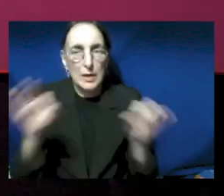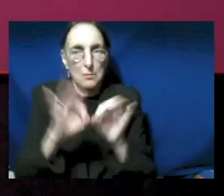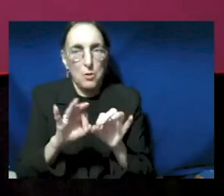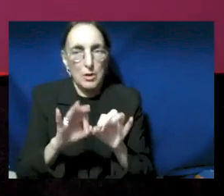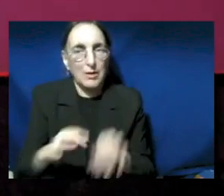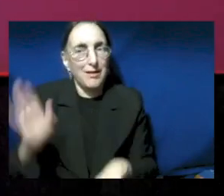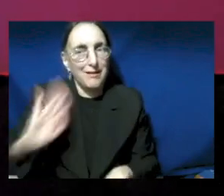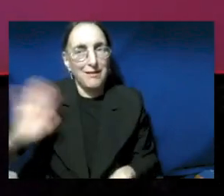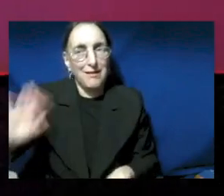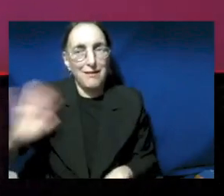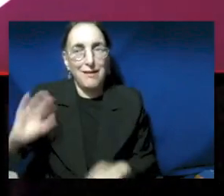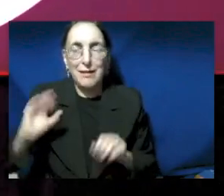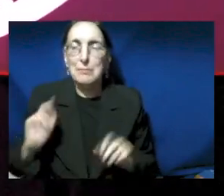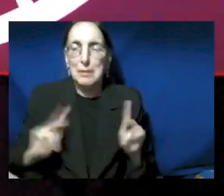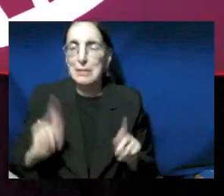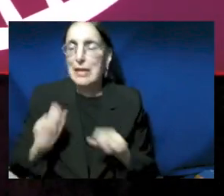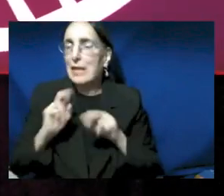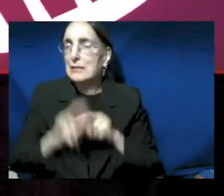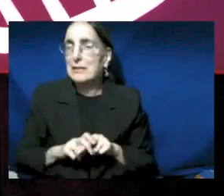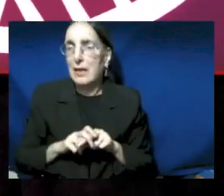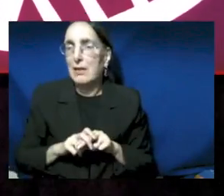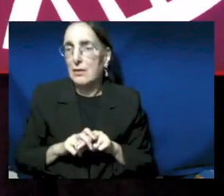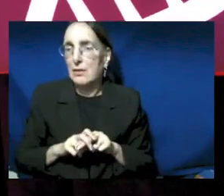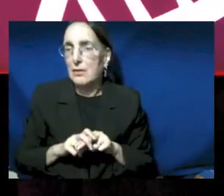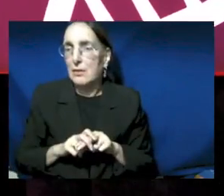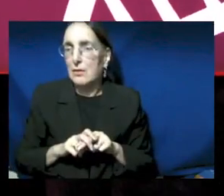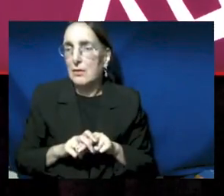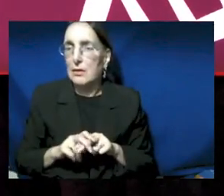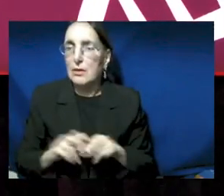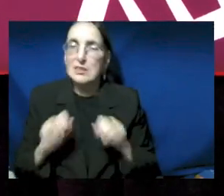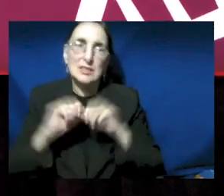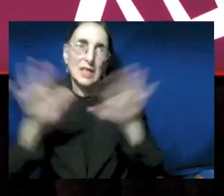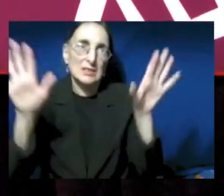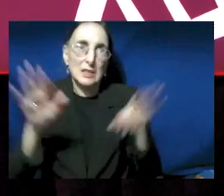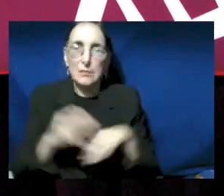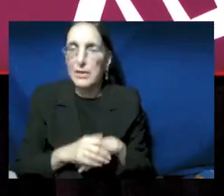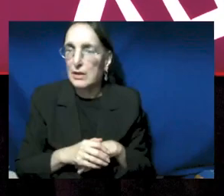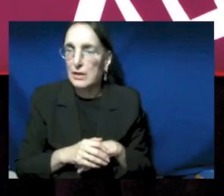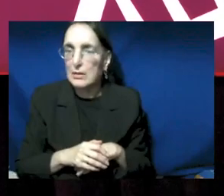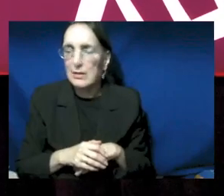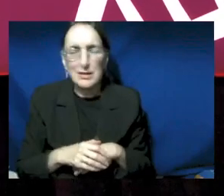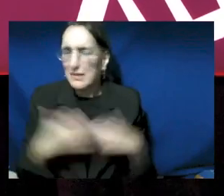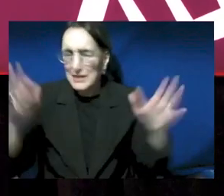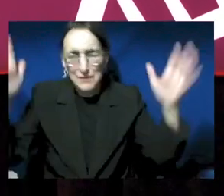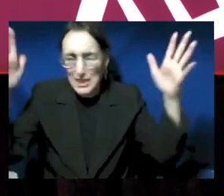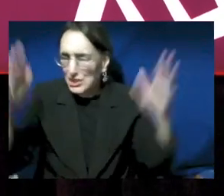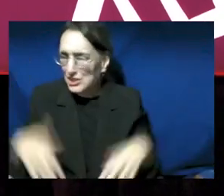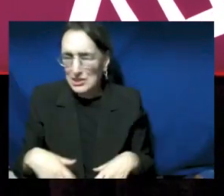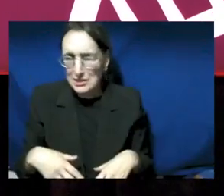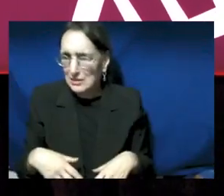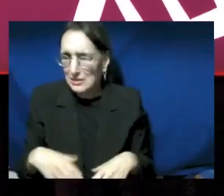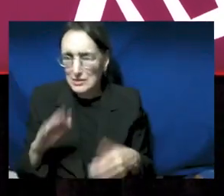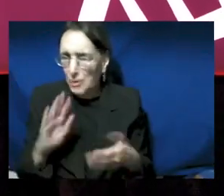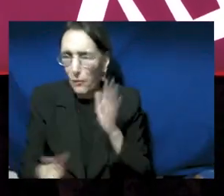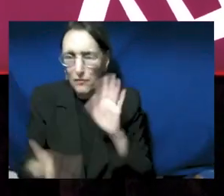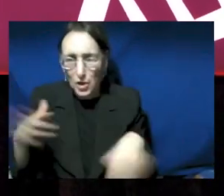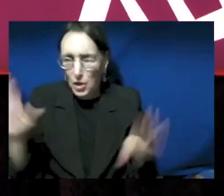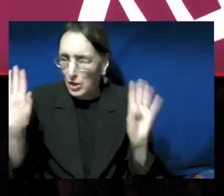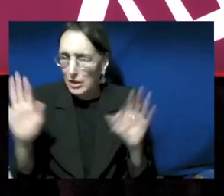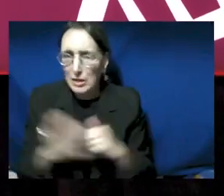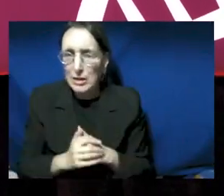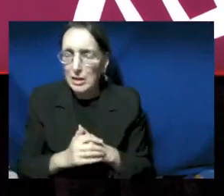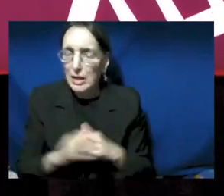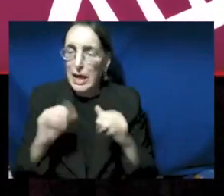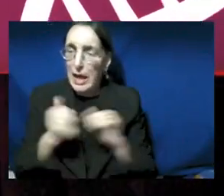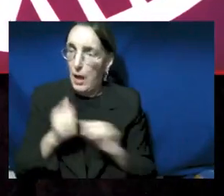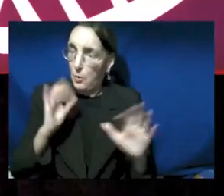that anybody can sit, make a press release, and then just shoot a fax. That's over. And so how we communicate with these